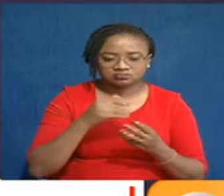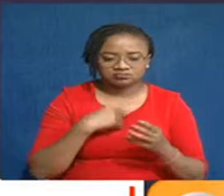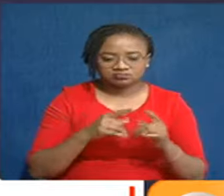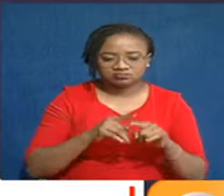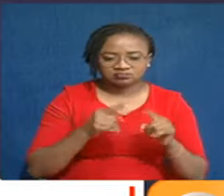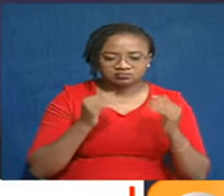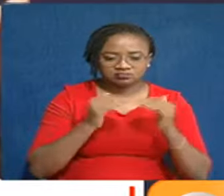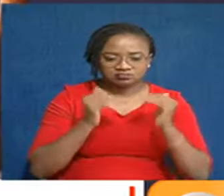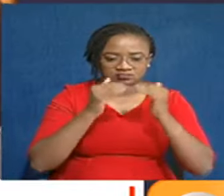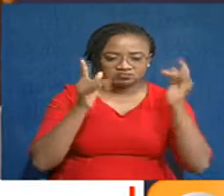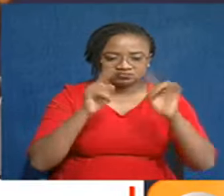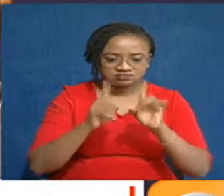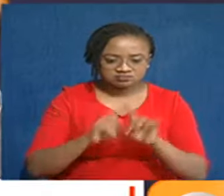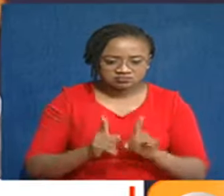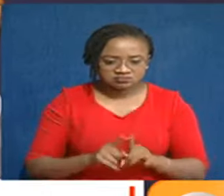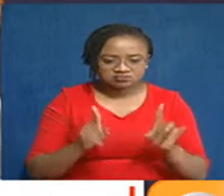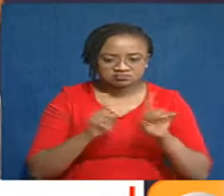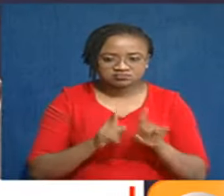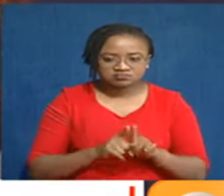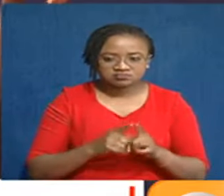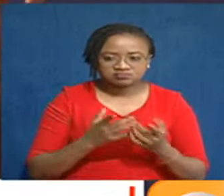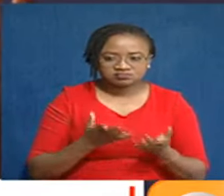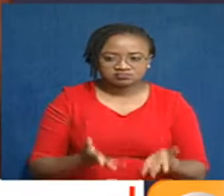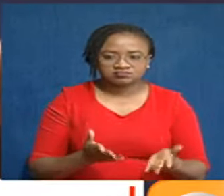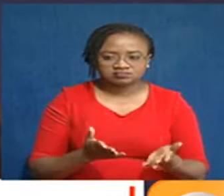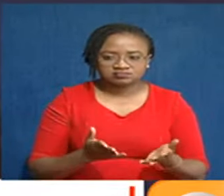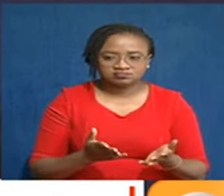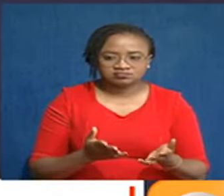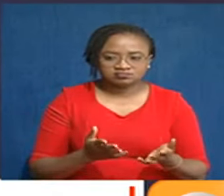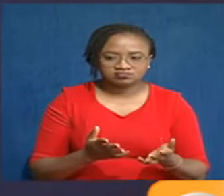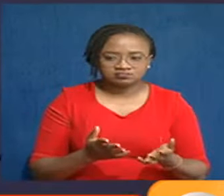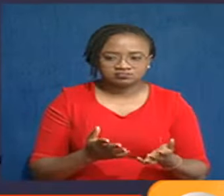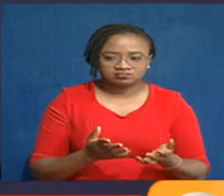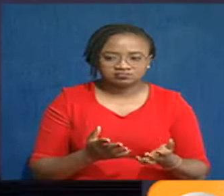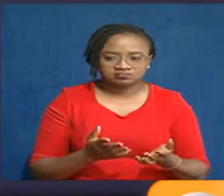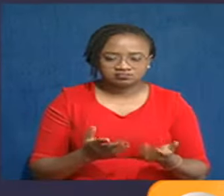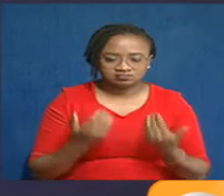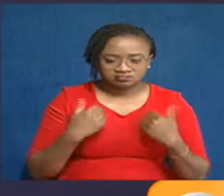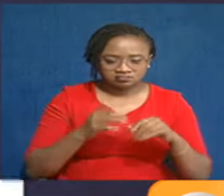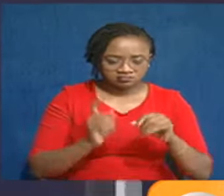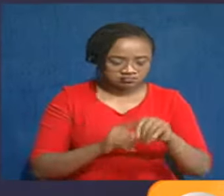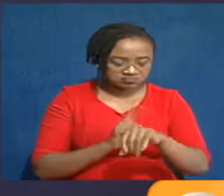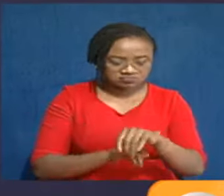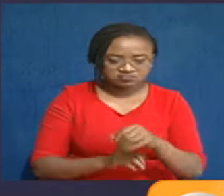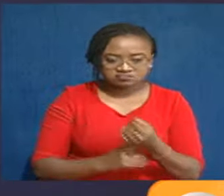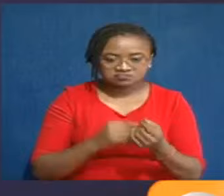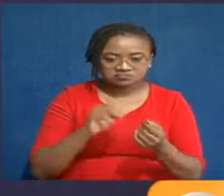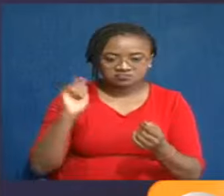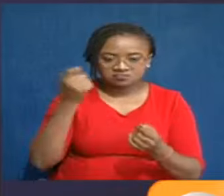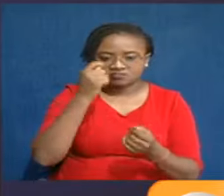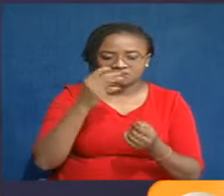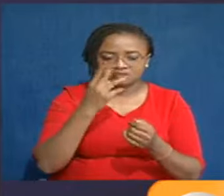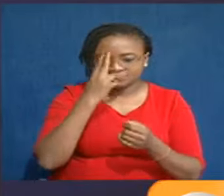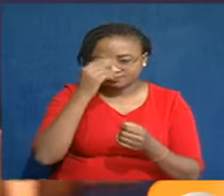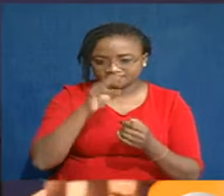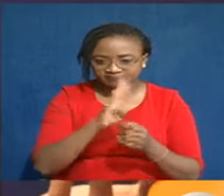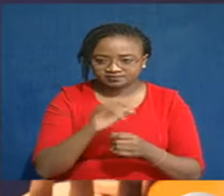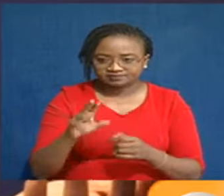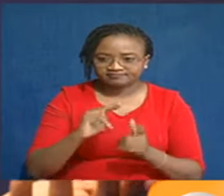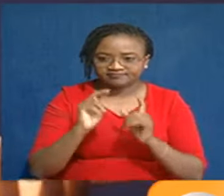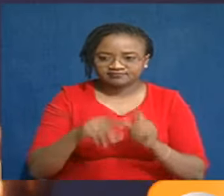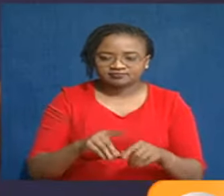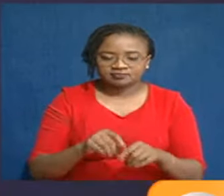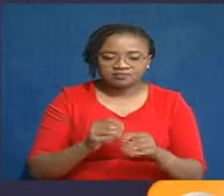East Africa. Now we're talking about lifestyle, wearables, right? I can wear a Maasai band in Kenya and I can go and make a payment, and